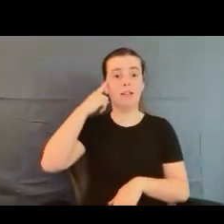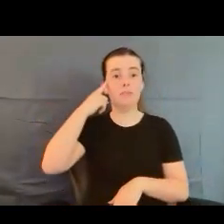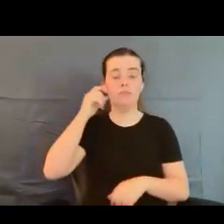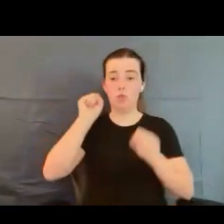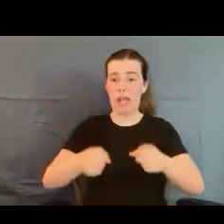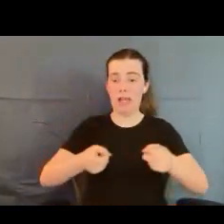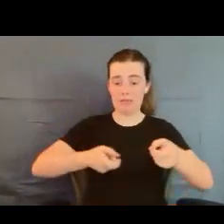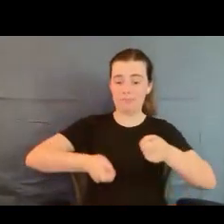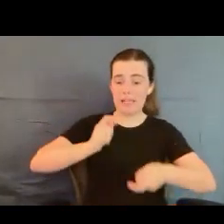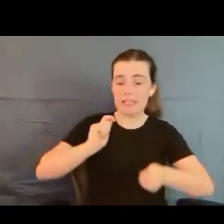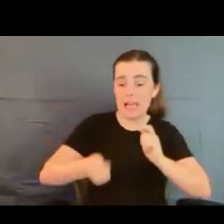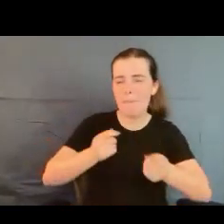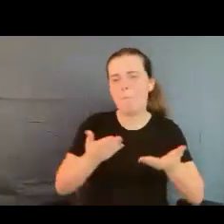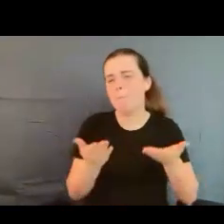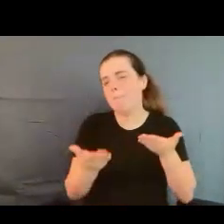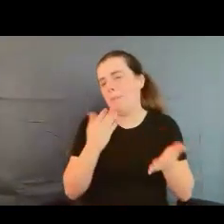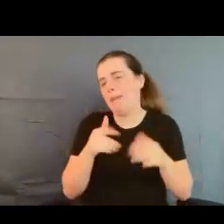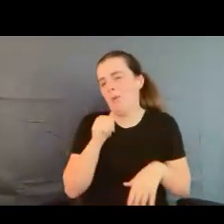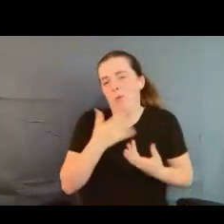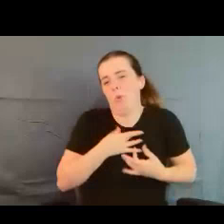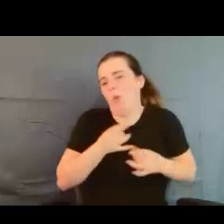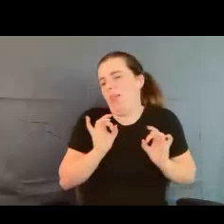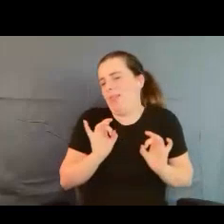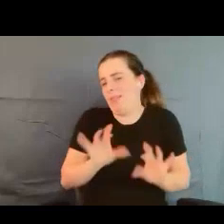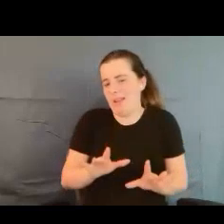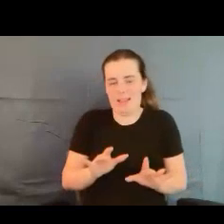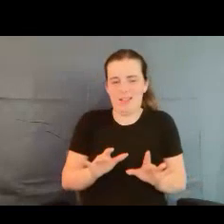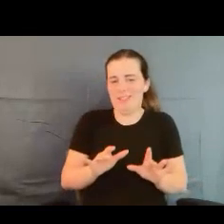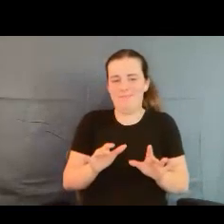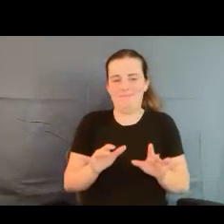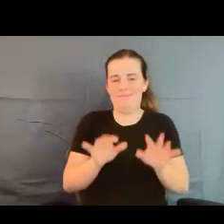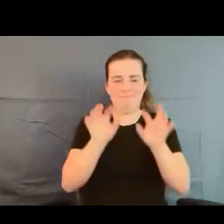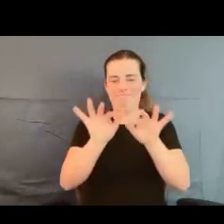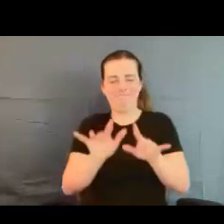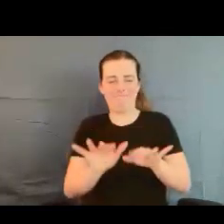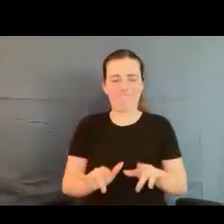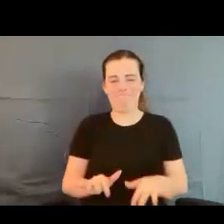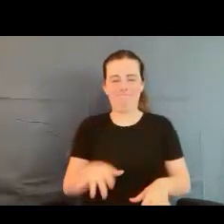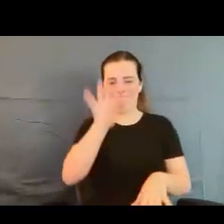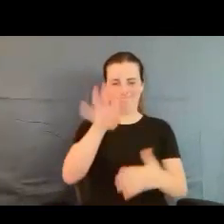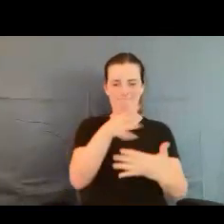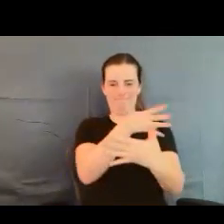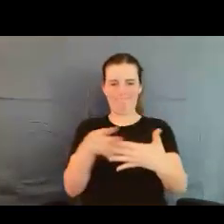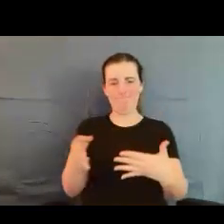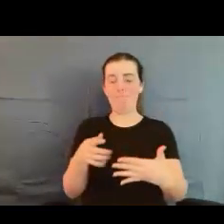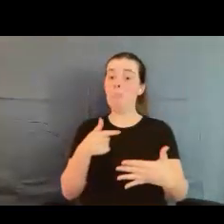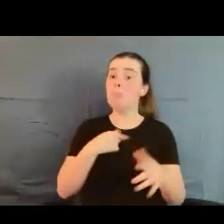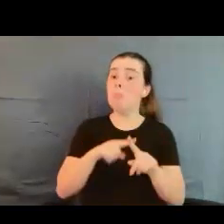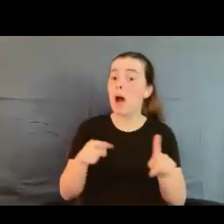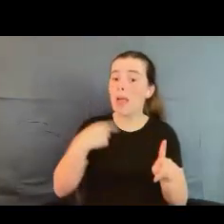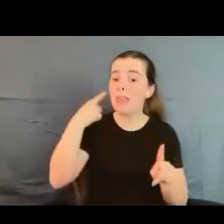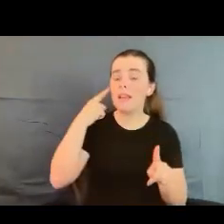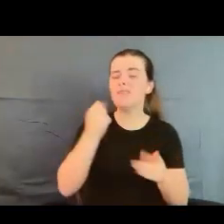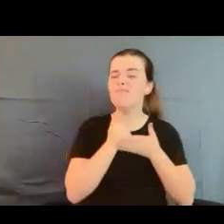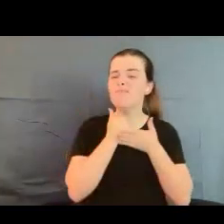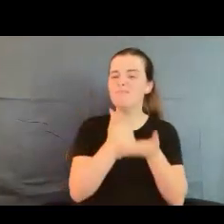Maybe you're not a spreadsheet person or you just like different fields, whatever. But I do think it's helpful to have something like this just to